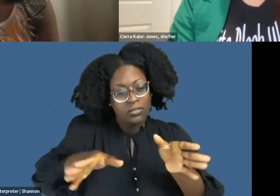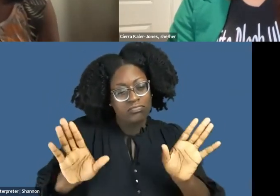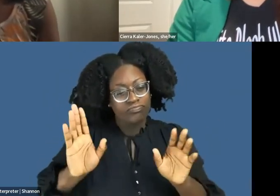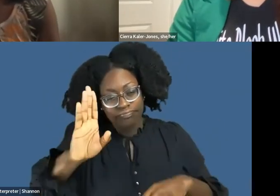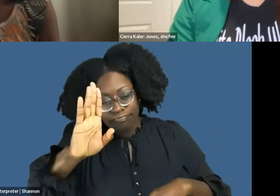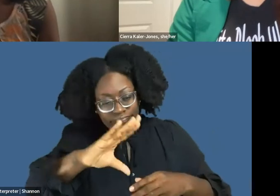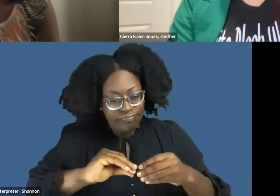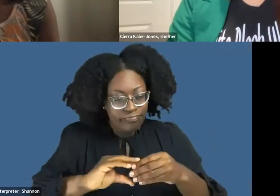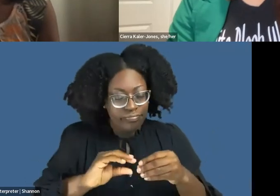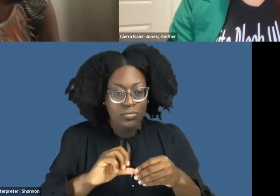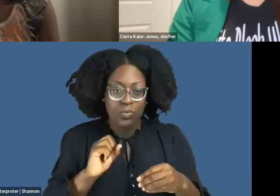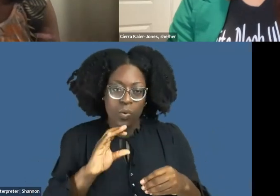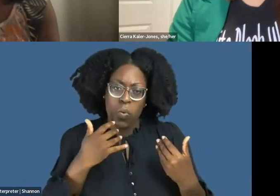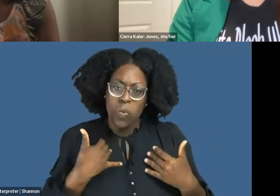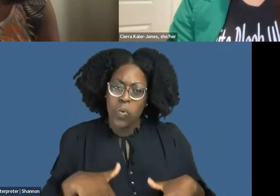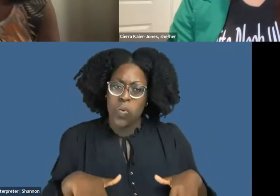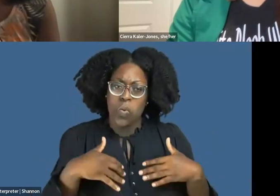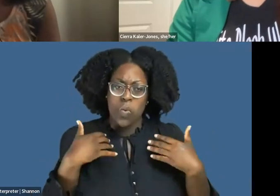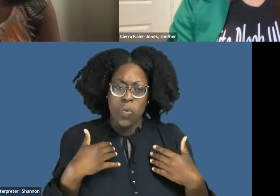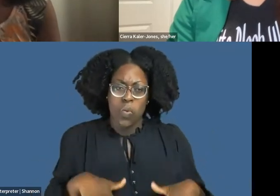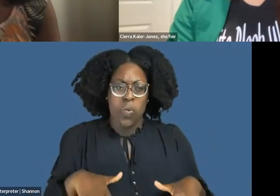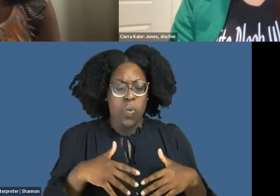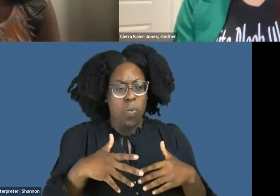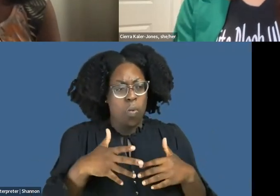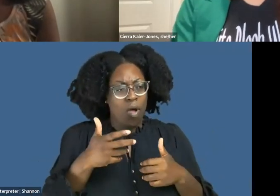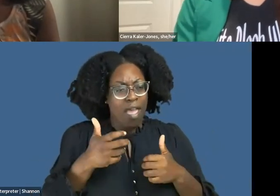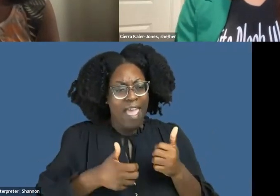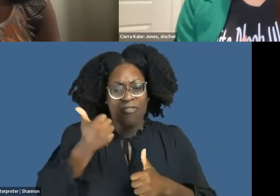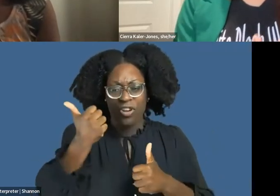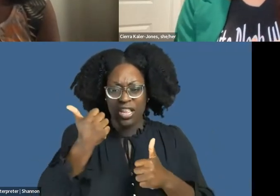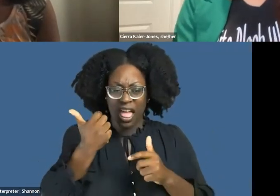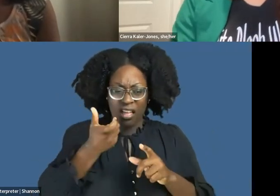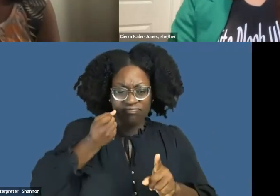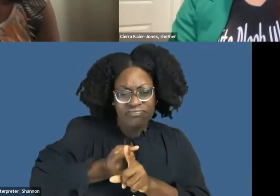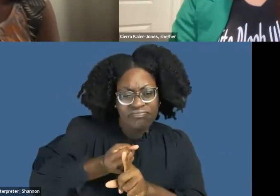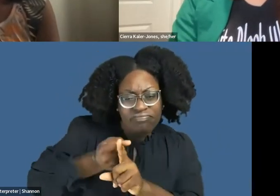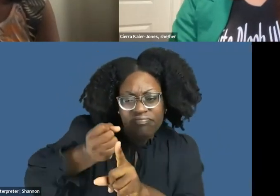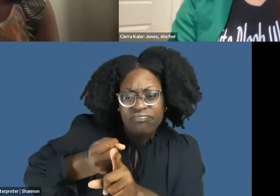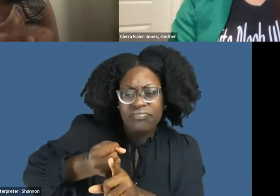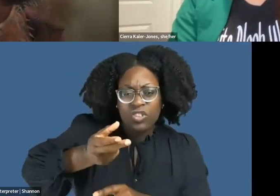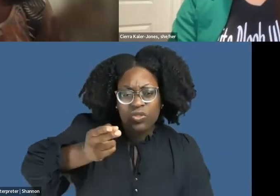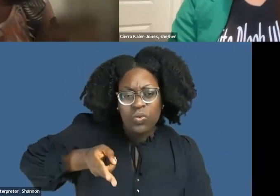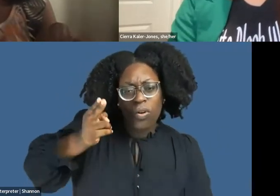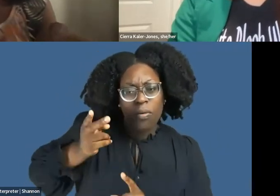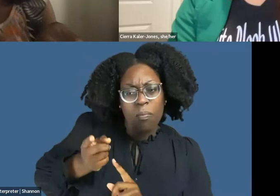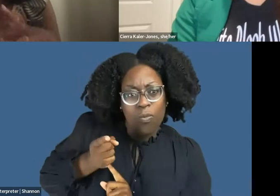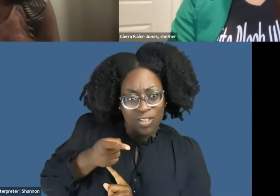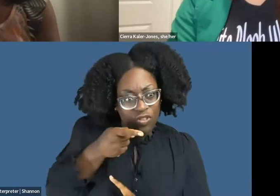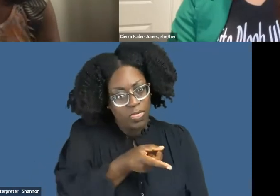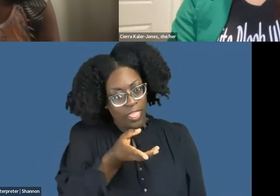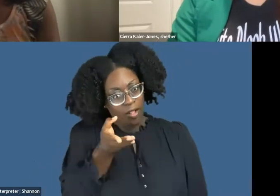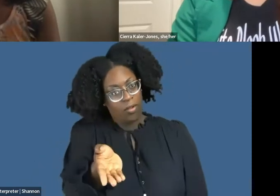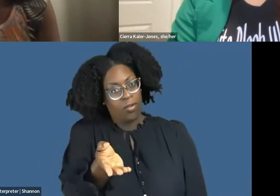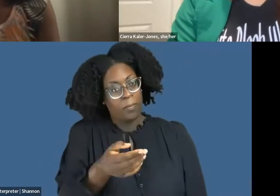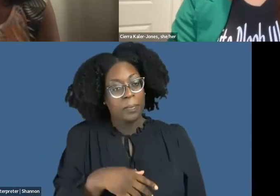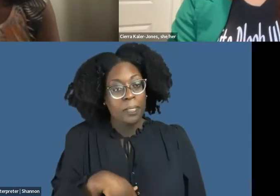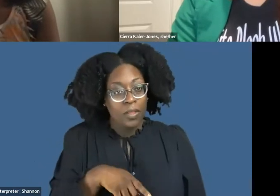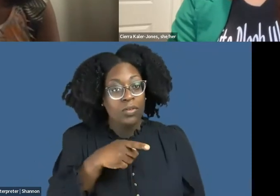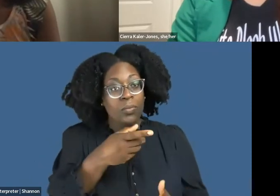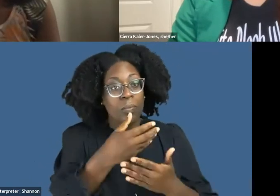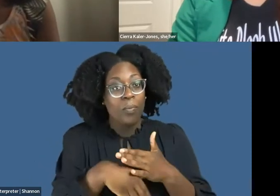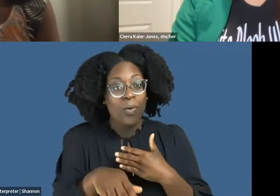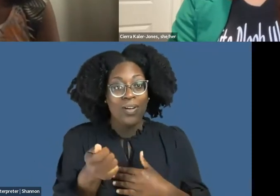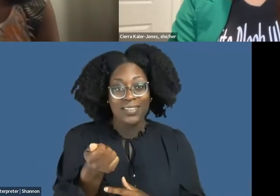radical or revolutionary politics. She was born in 1898 in New Iberia, Louisiana, which is a small town outside of New Orleans,